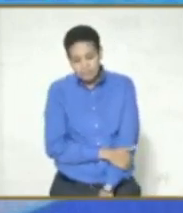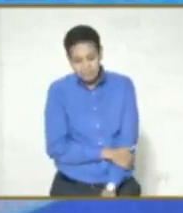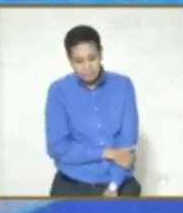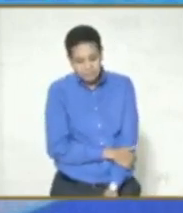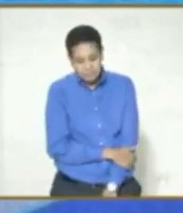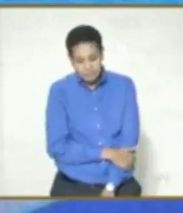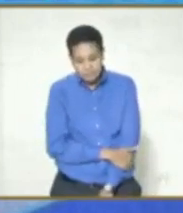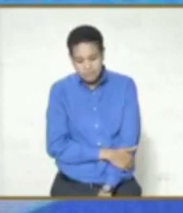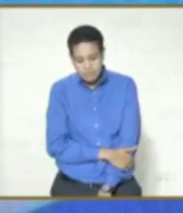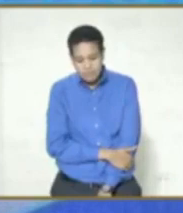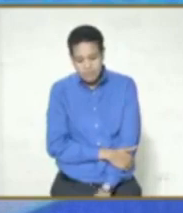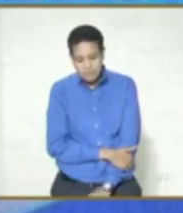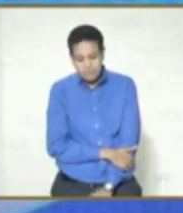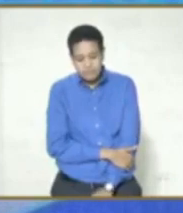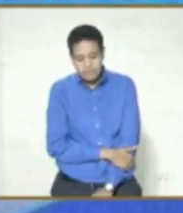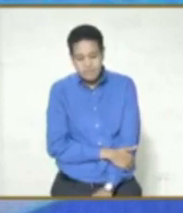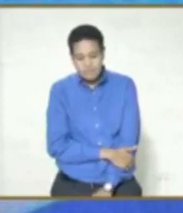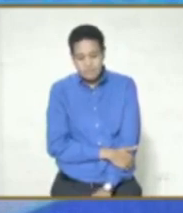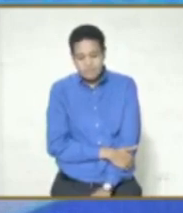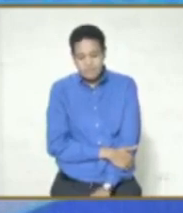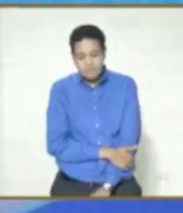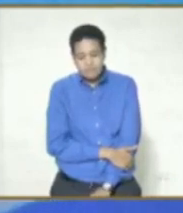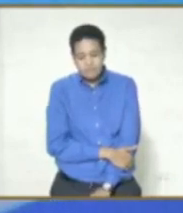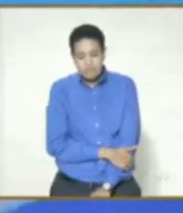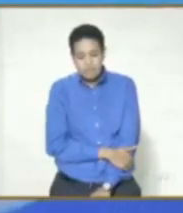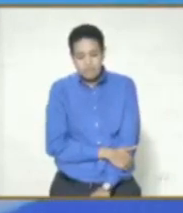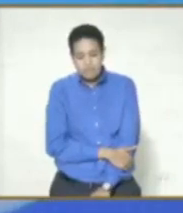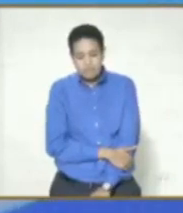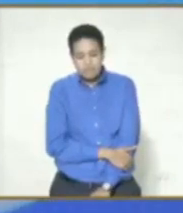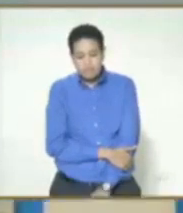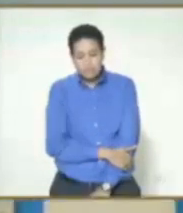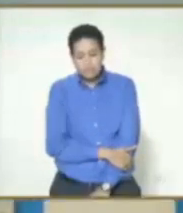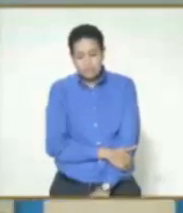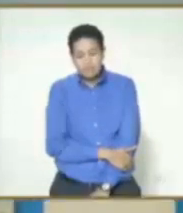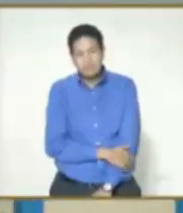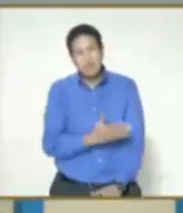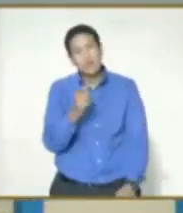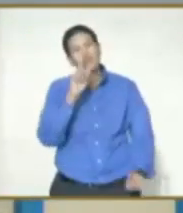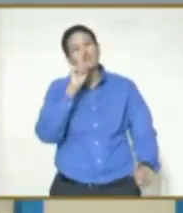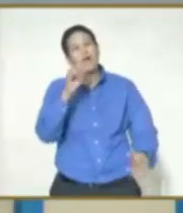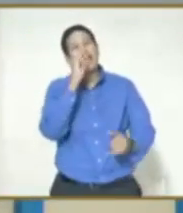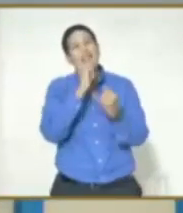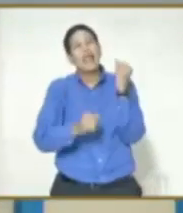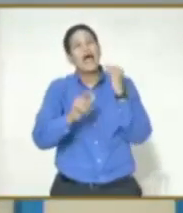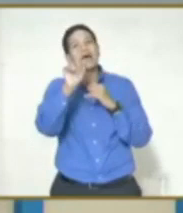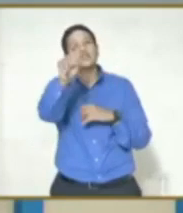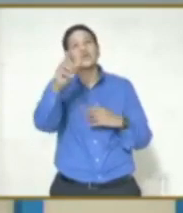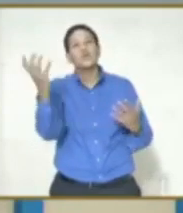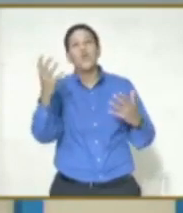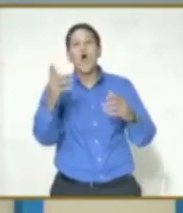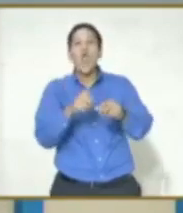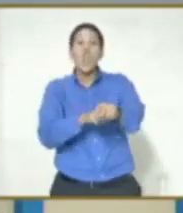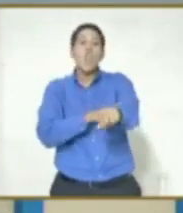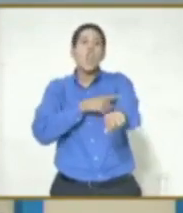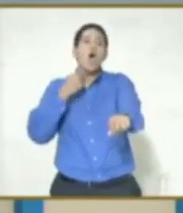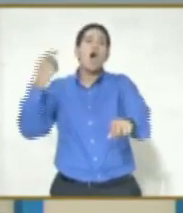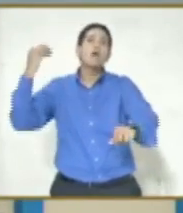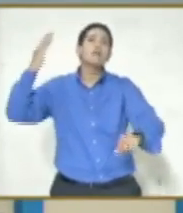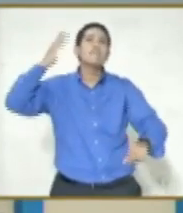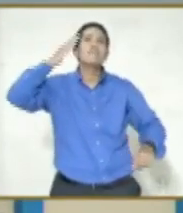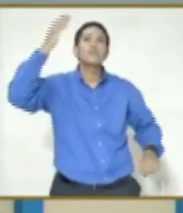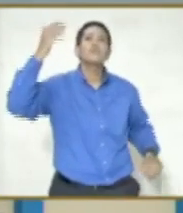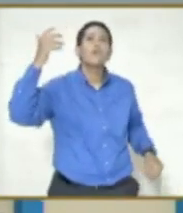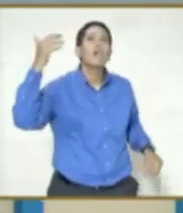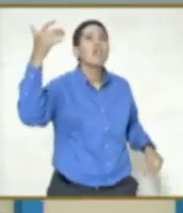also respond to the last question that he asked. What are the long-term plans to